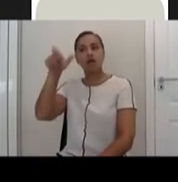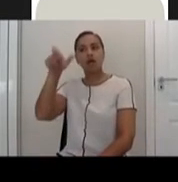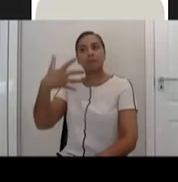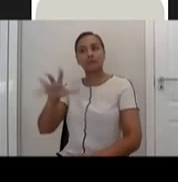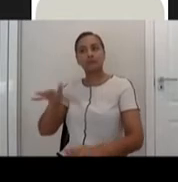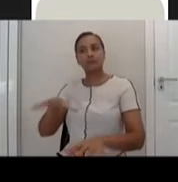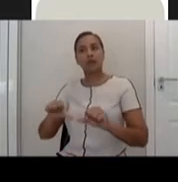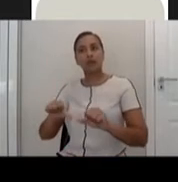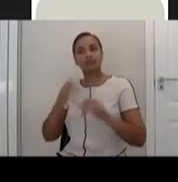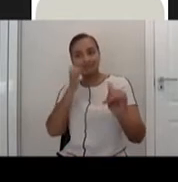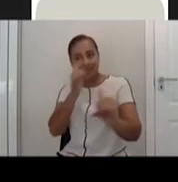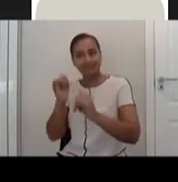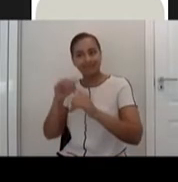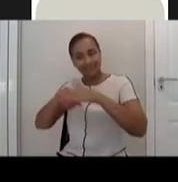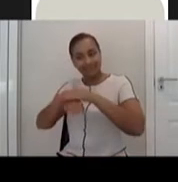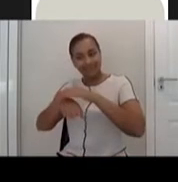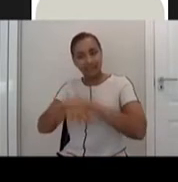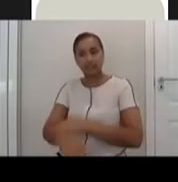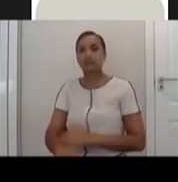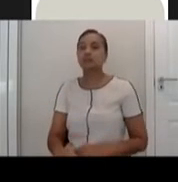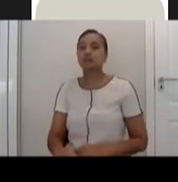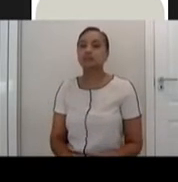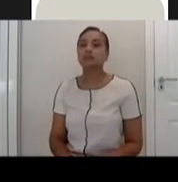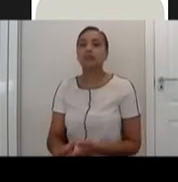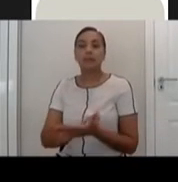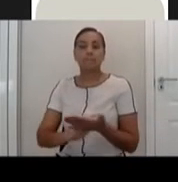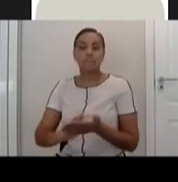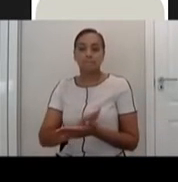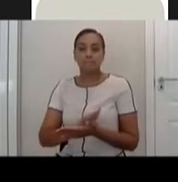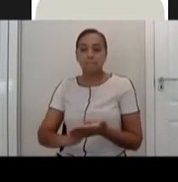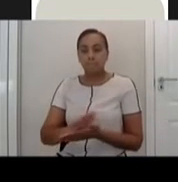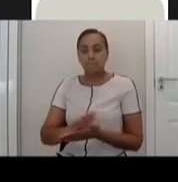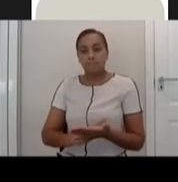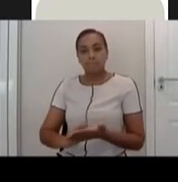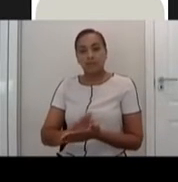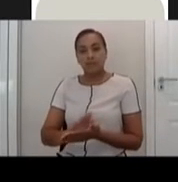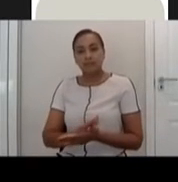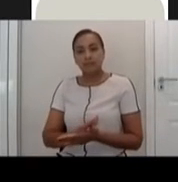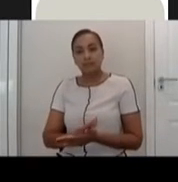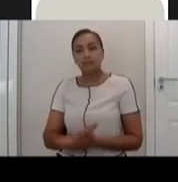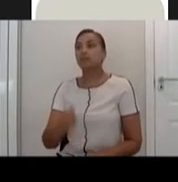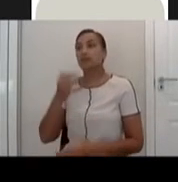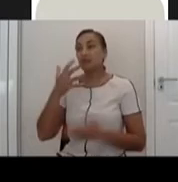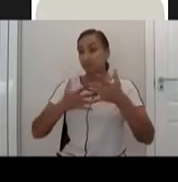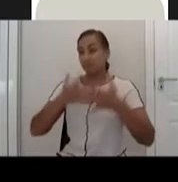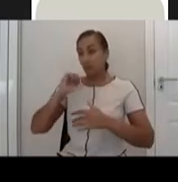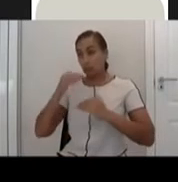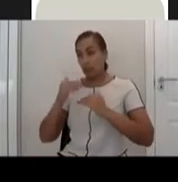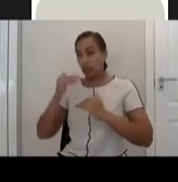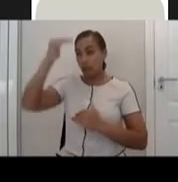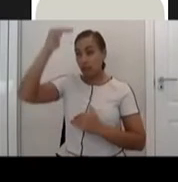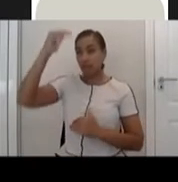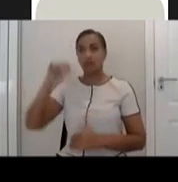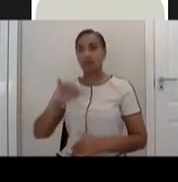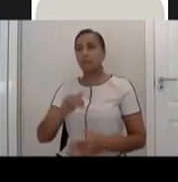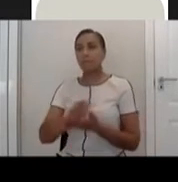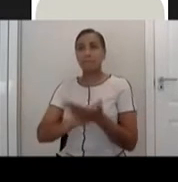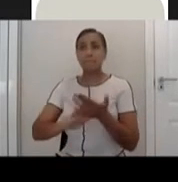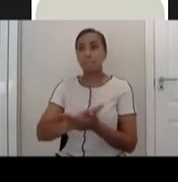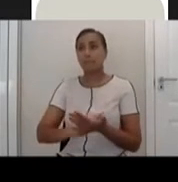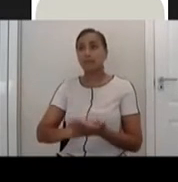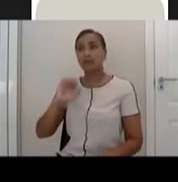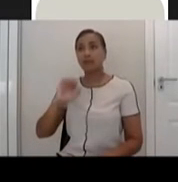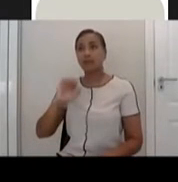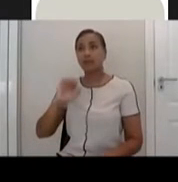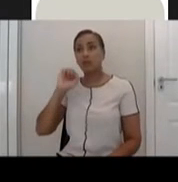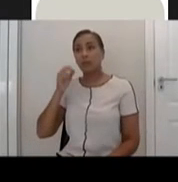people, but you will see detections, so numbers will go up. That does not necessarily mean that we're heading for